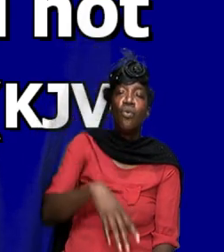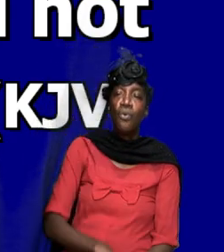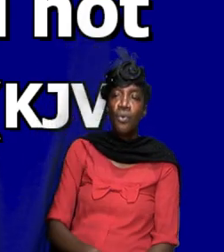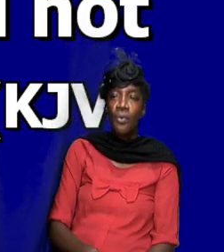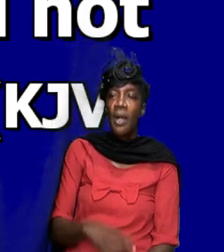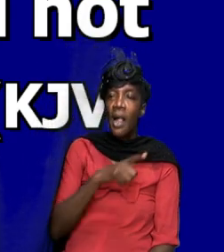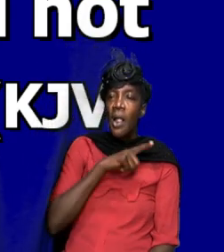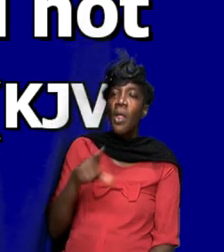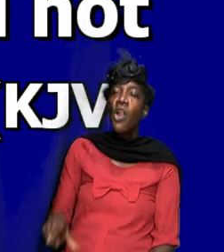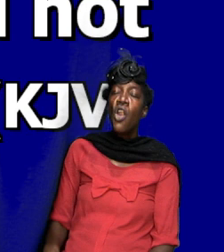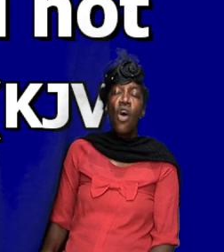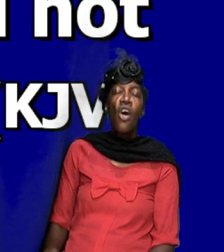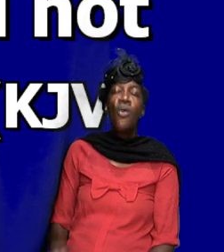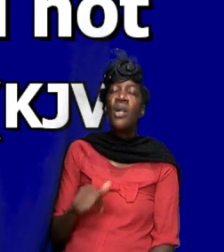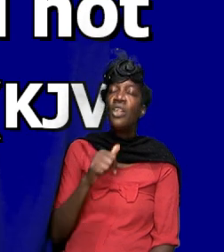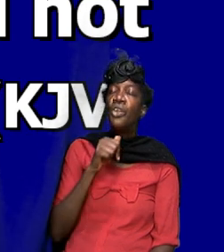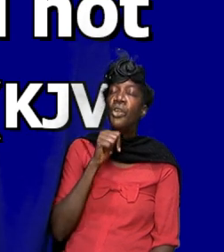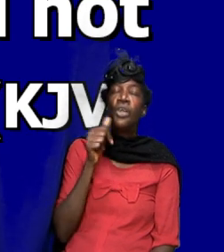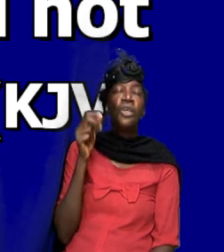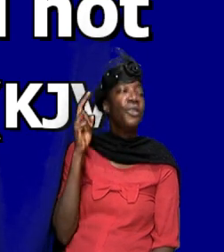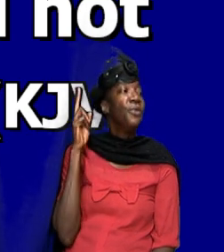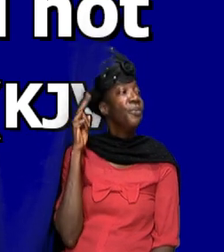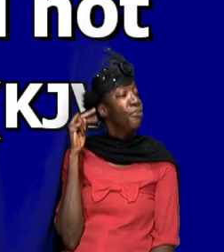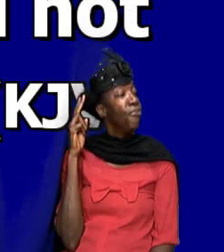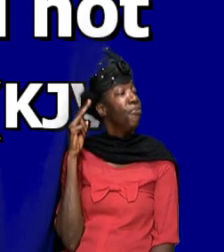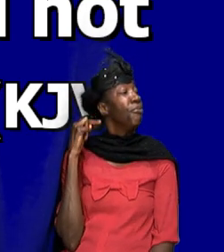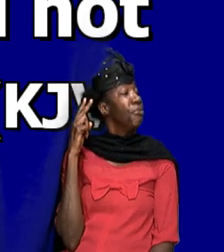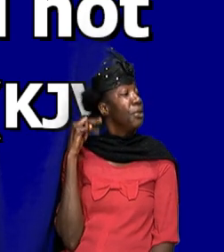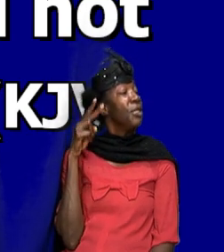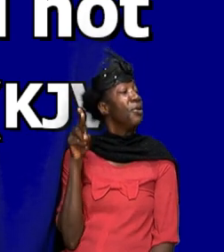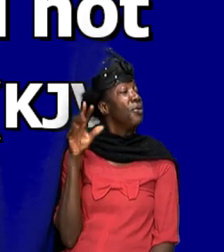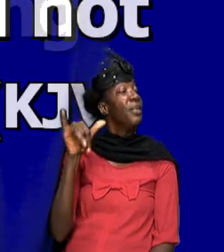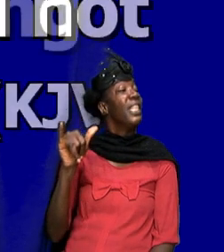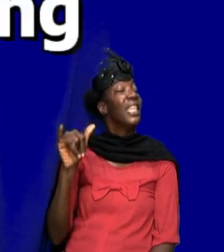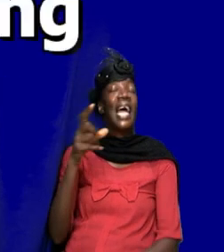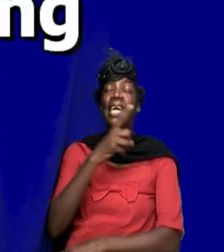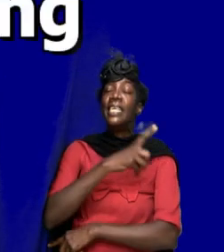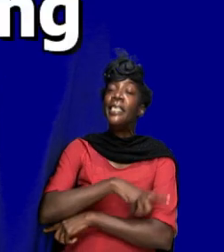and the Lord will not hear you in that day.